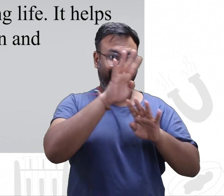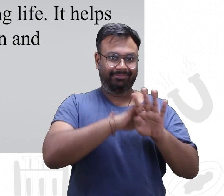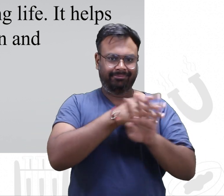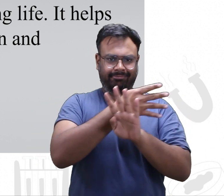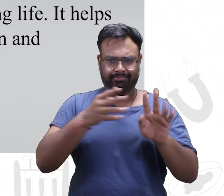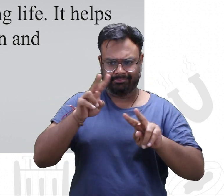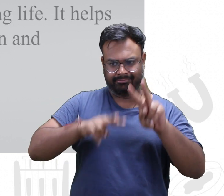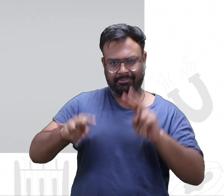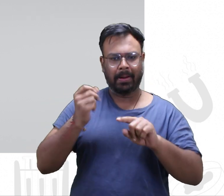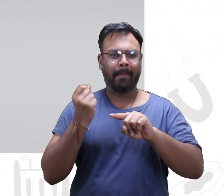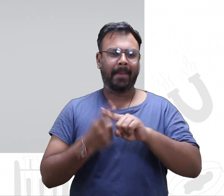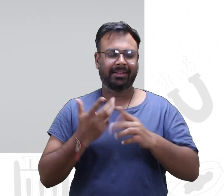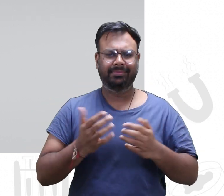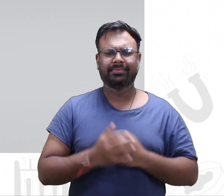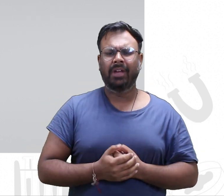inspection and maintenance schedule.